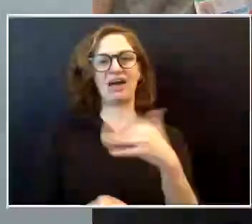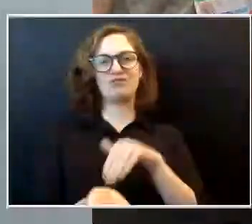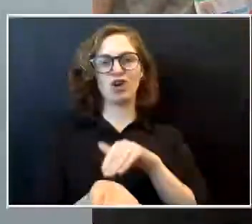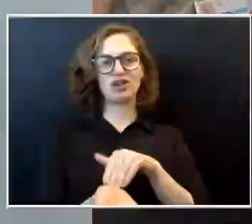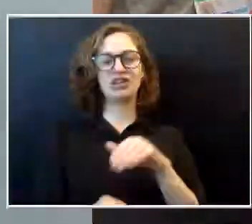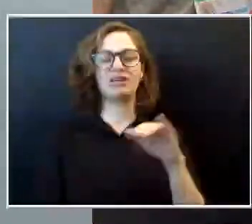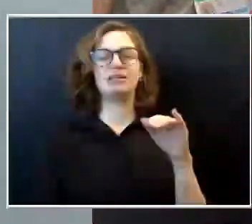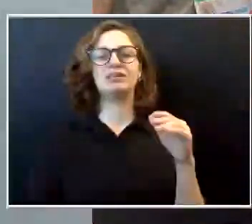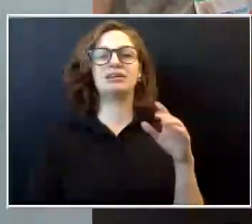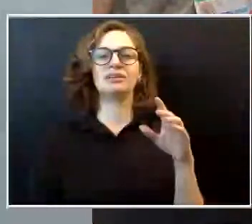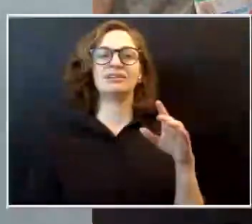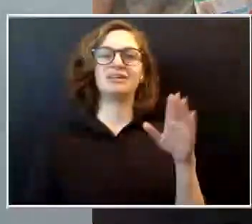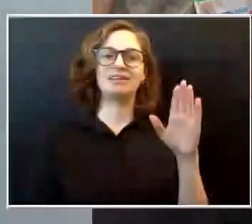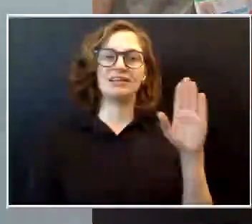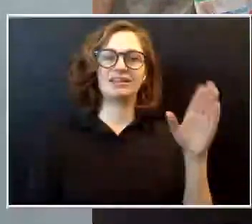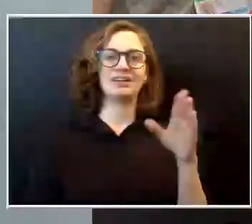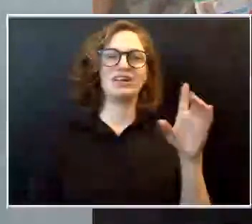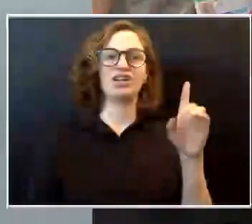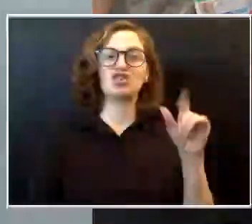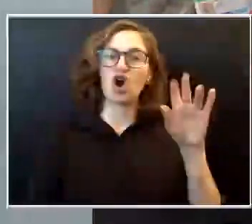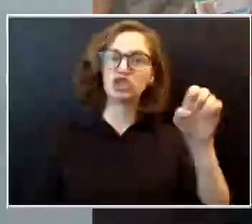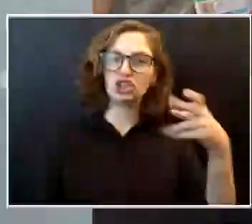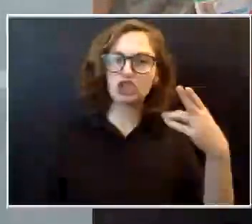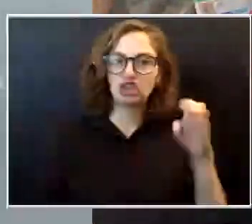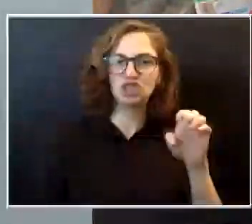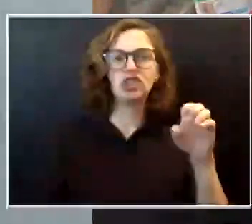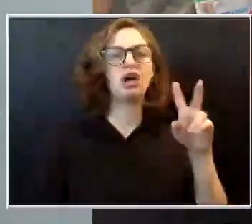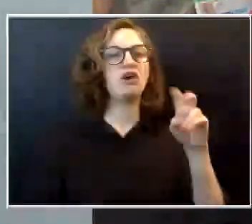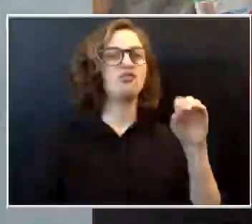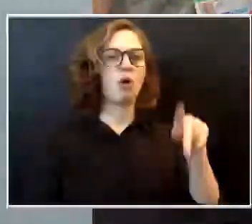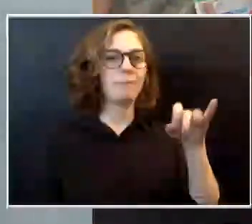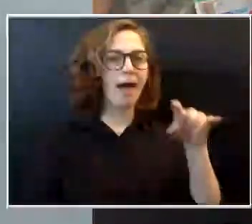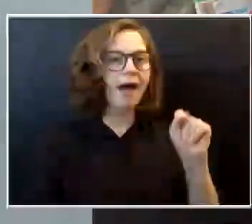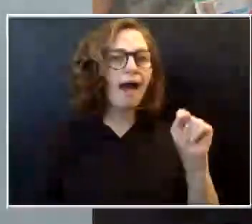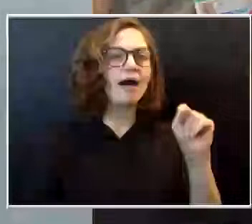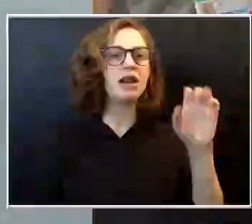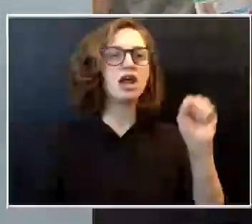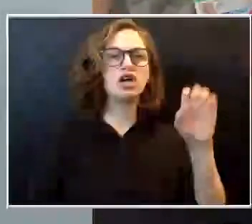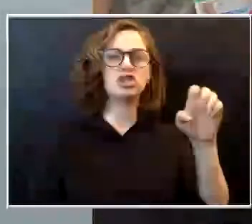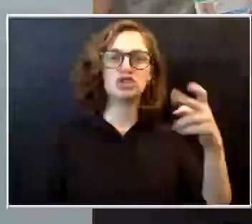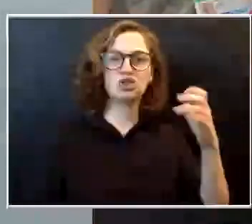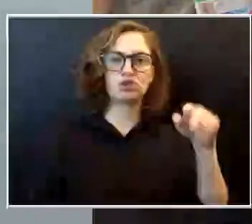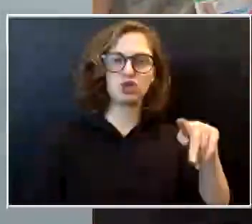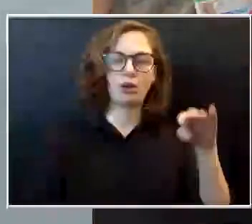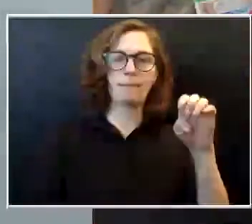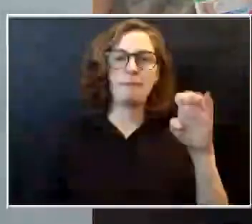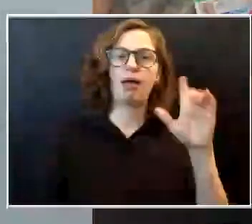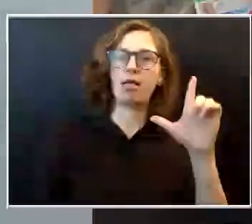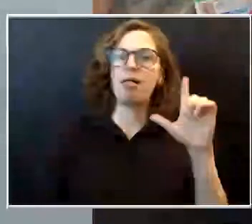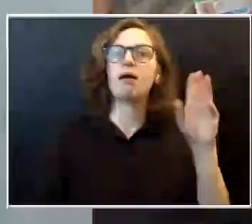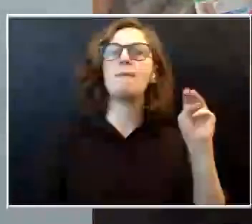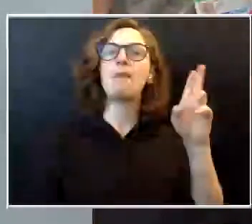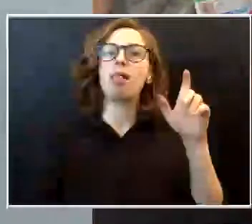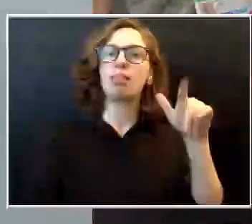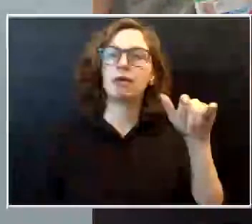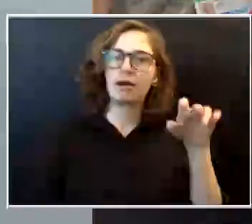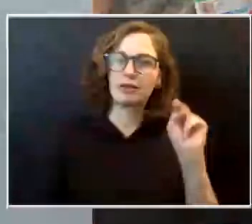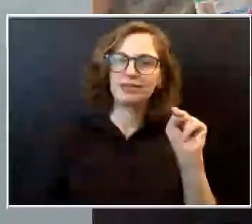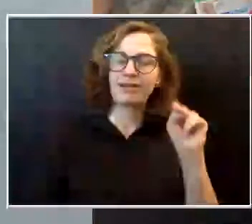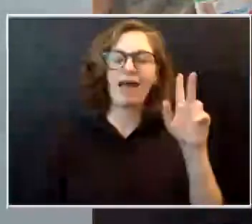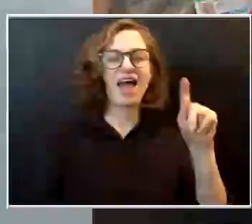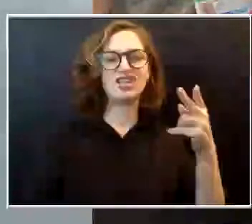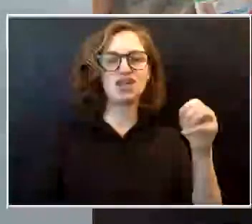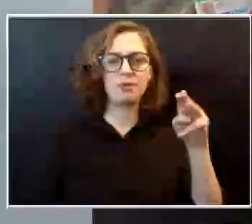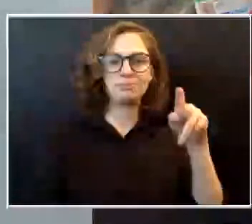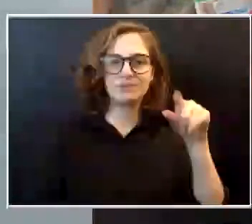starting on the left, Brian Vopat, Paul Schreppel, Scott Mullen, and Luke Thompson, our 5 physicians that we will